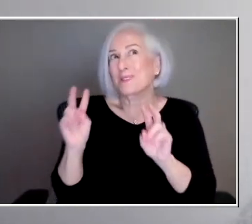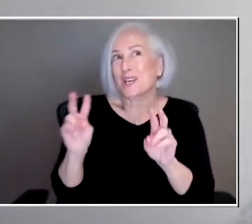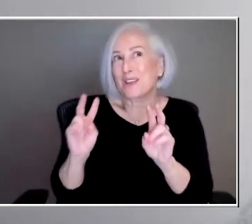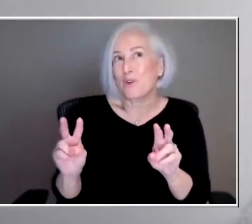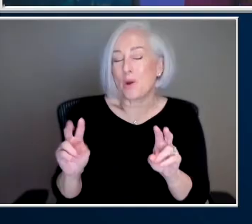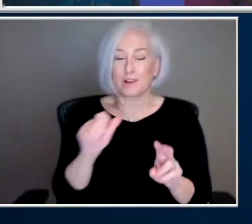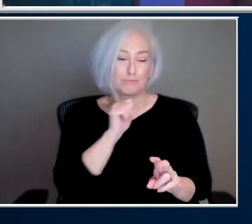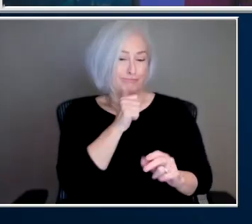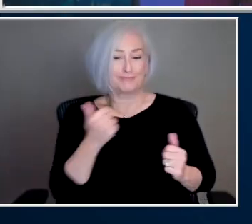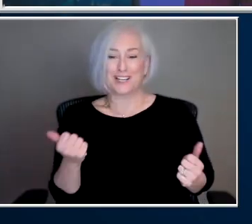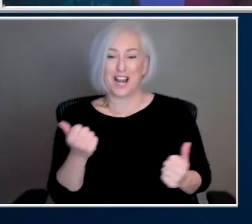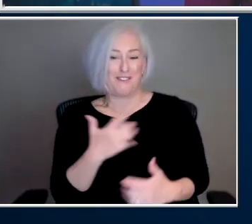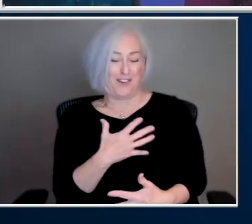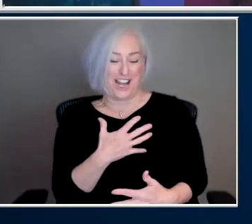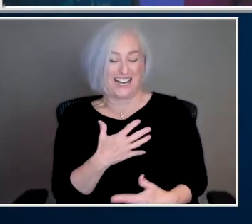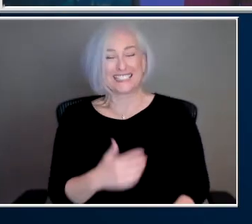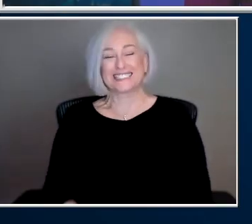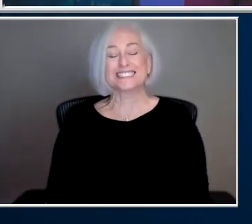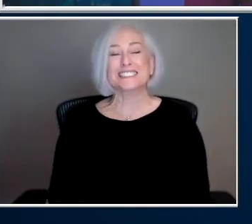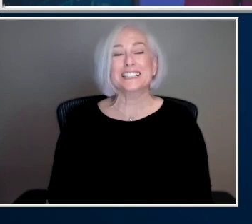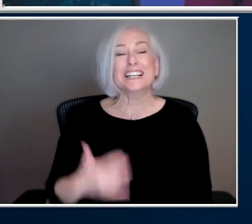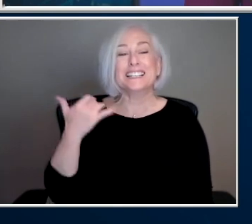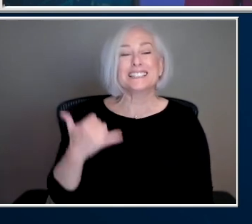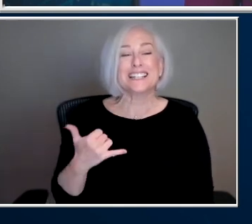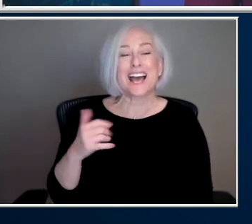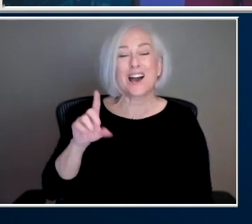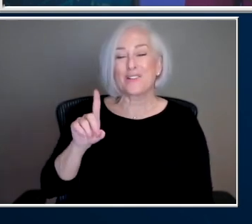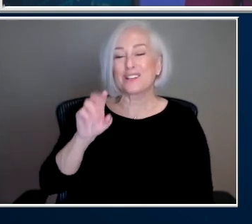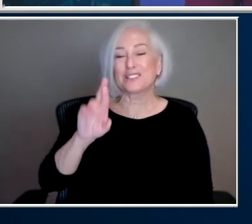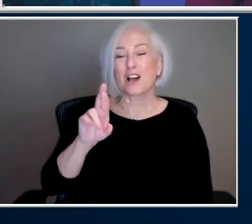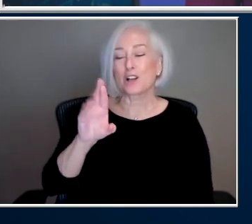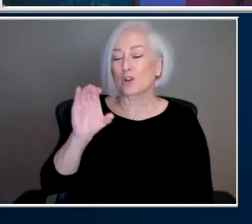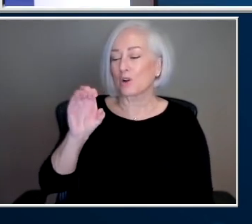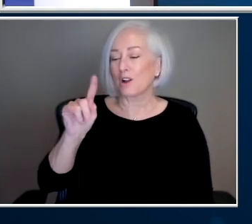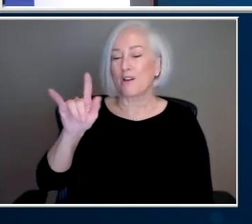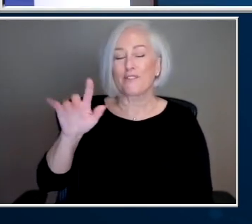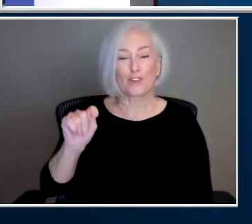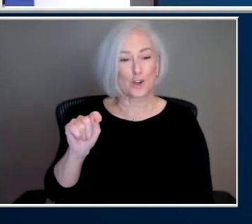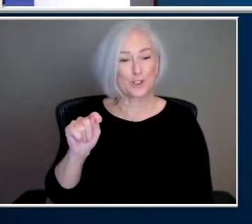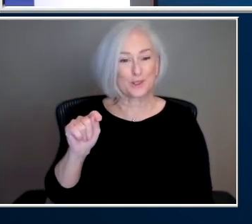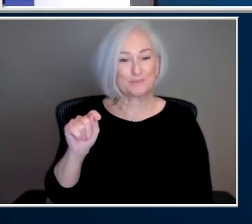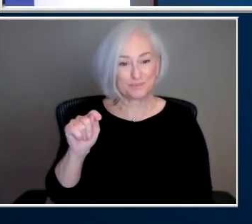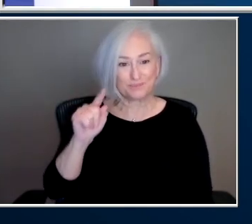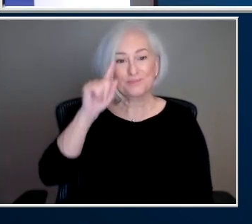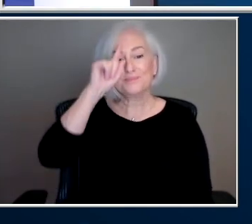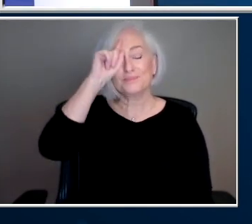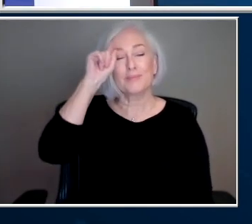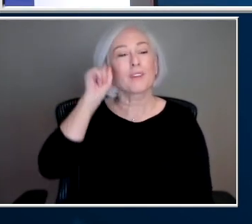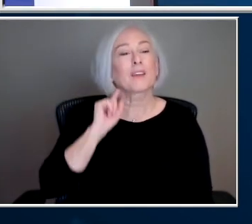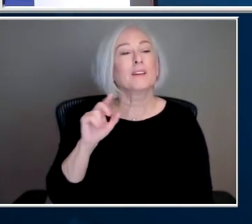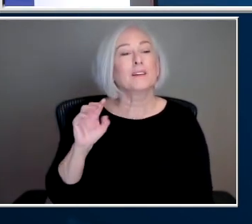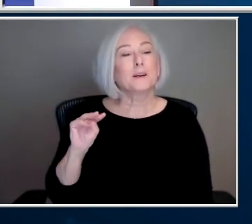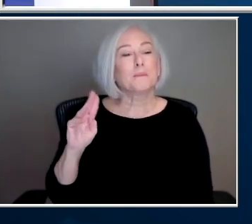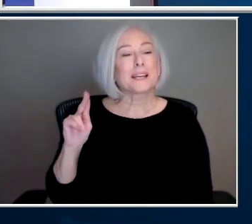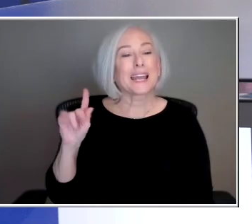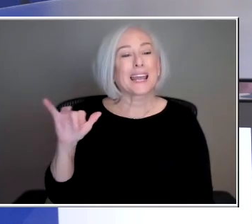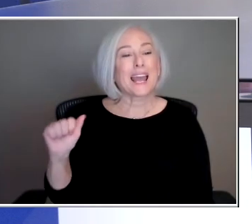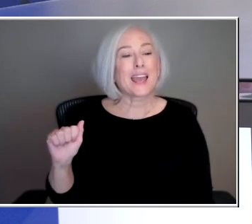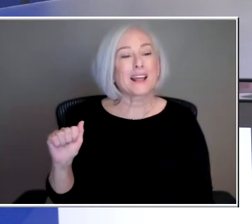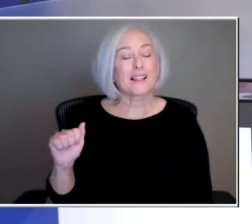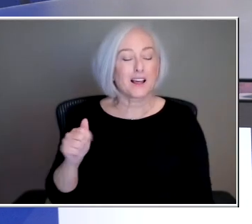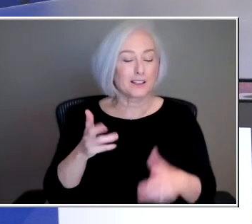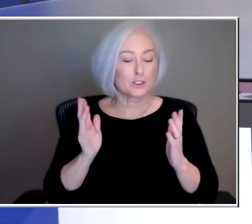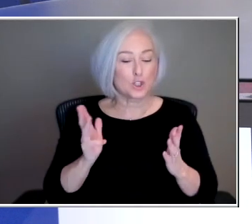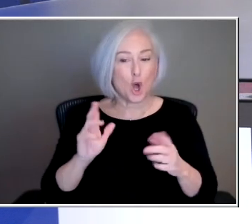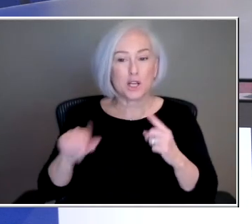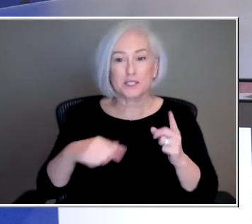feeling. I want to bring Dr. Comfort back in as well, because Dr. Comfort, Mikayla has talked so much about how she's been